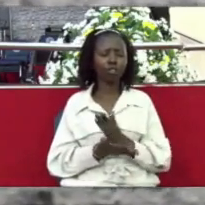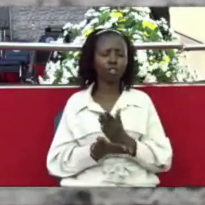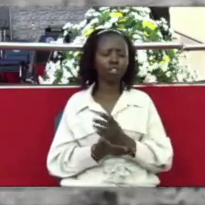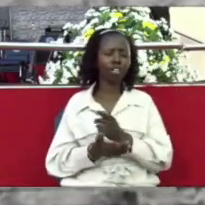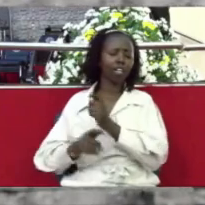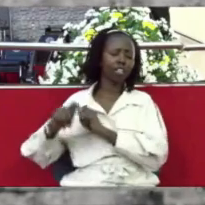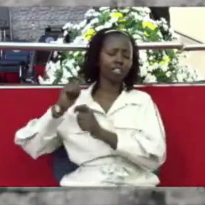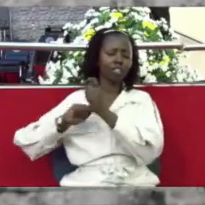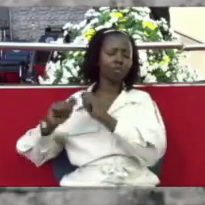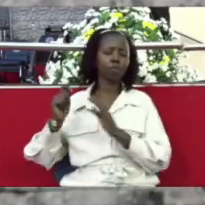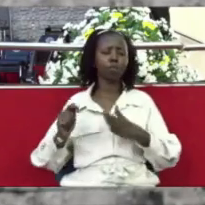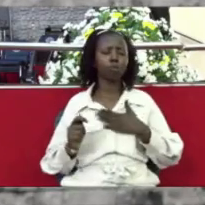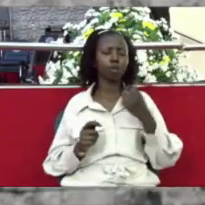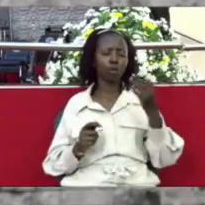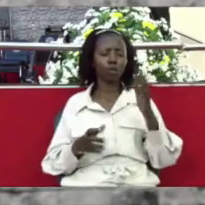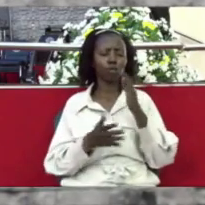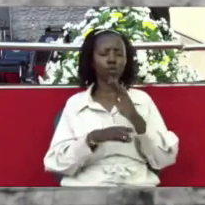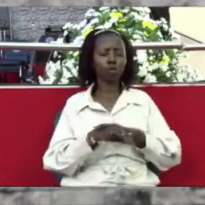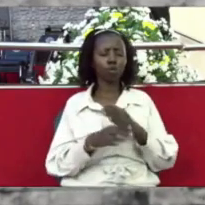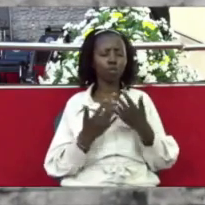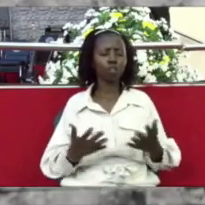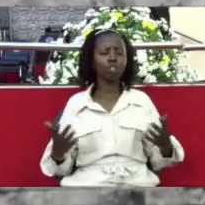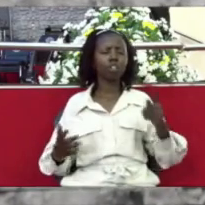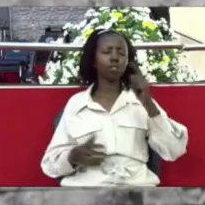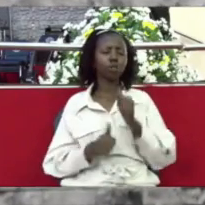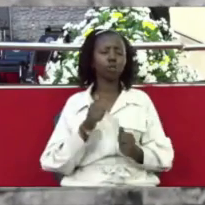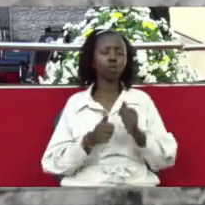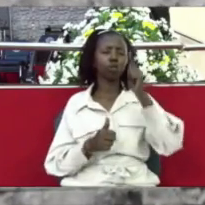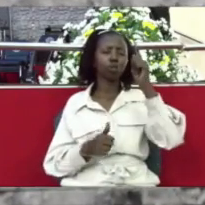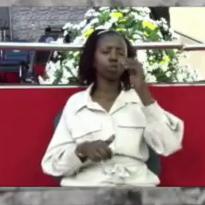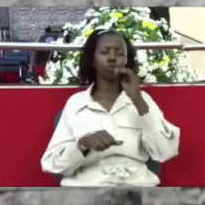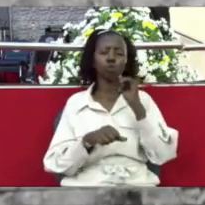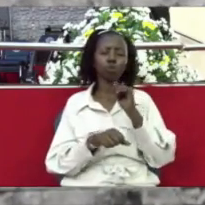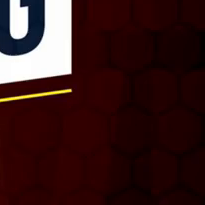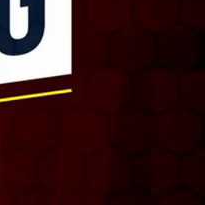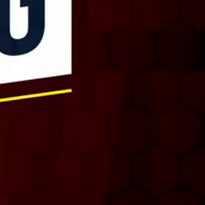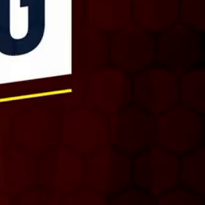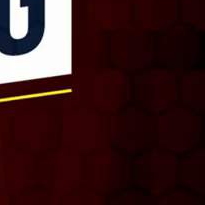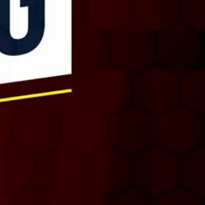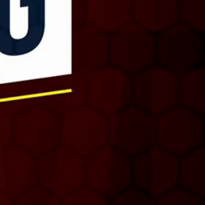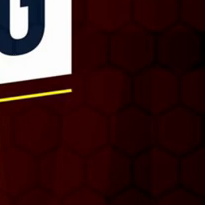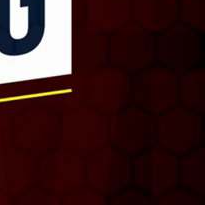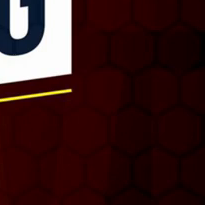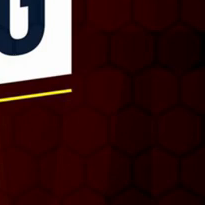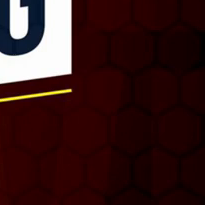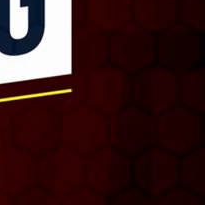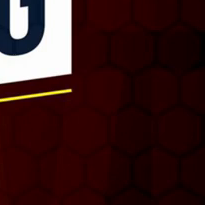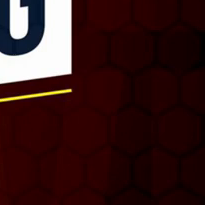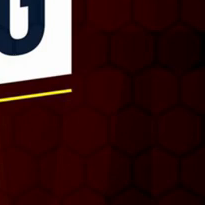of the good things that God has done for me. In Jesus' name.